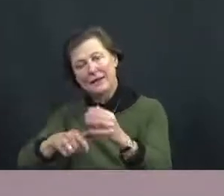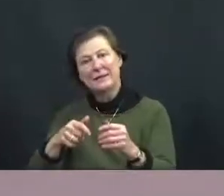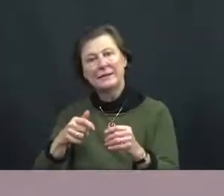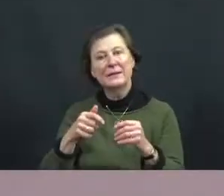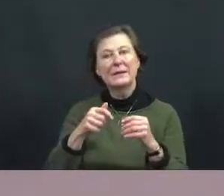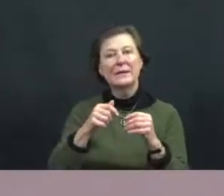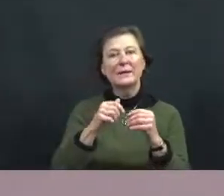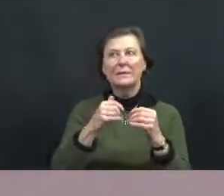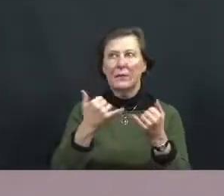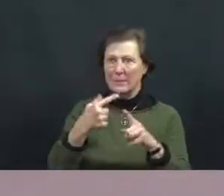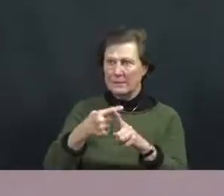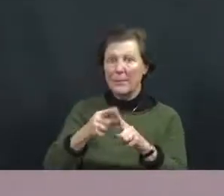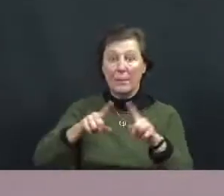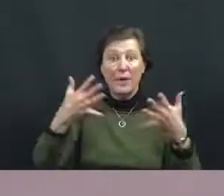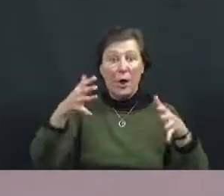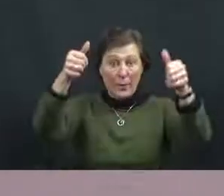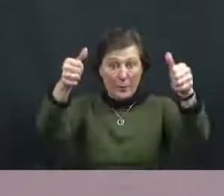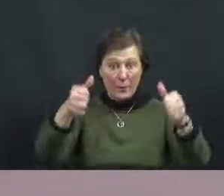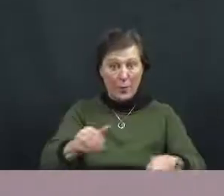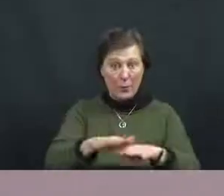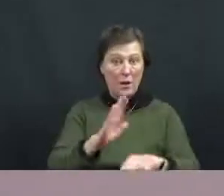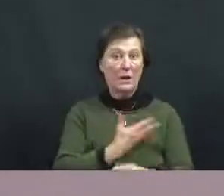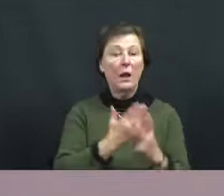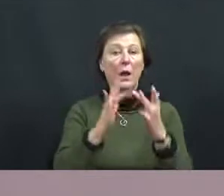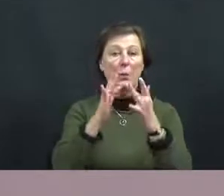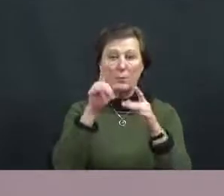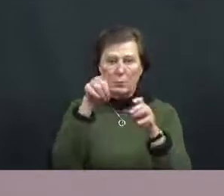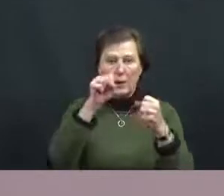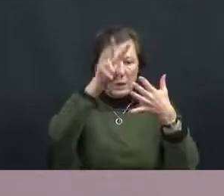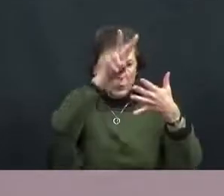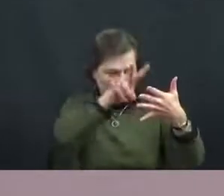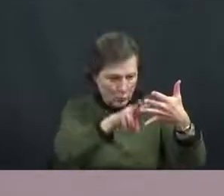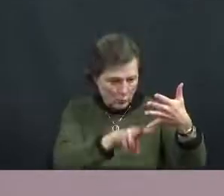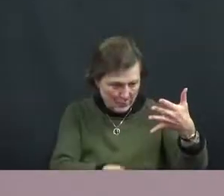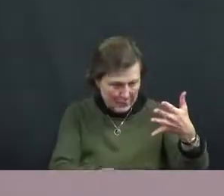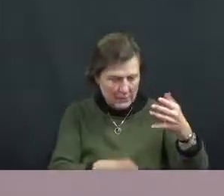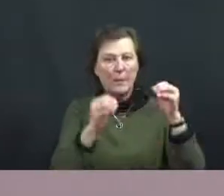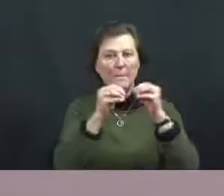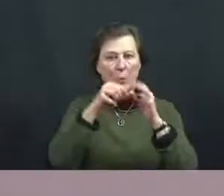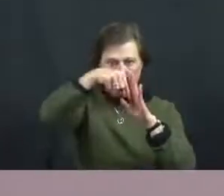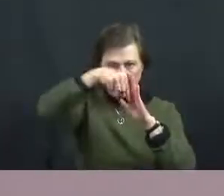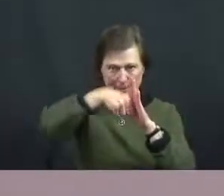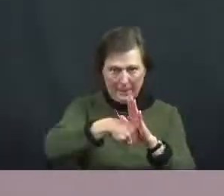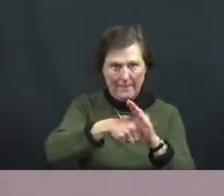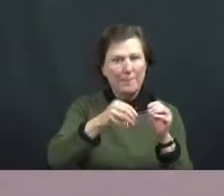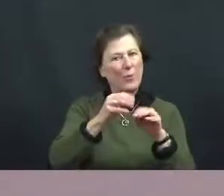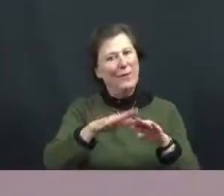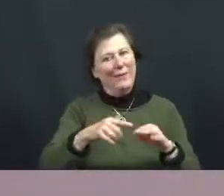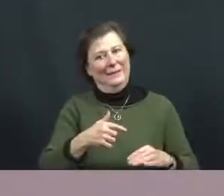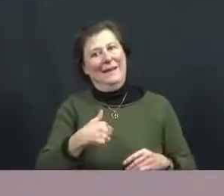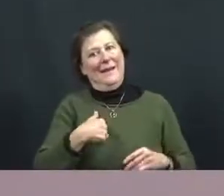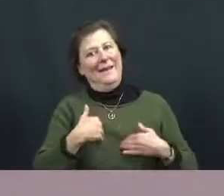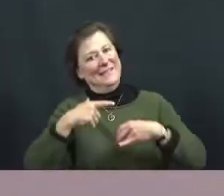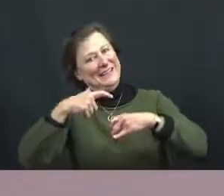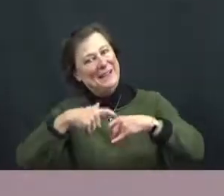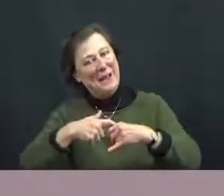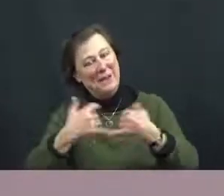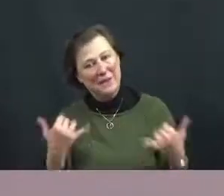already posted on our website, so you can read about this in more depth than I have time to share from the